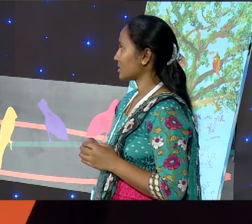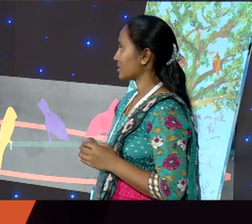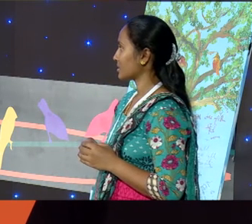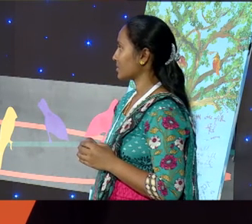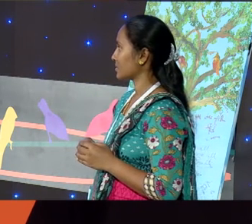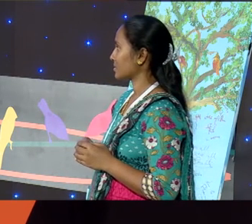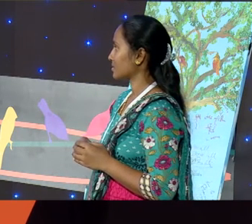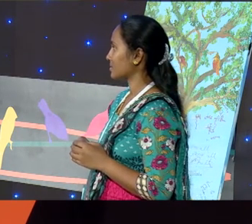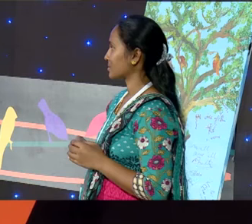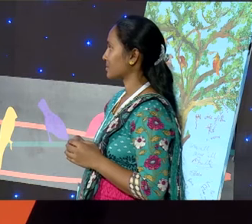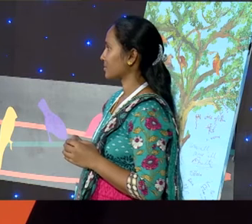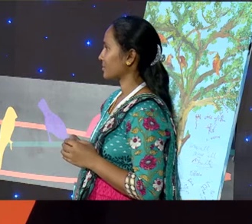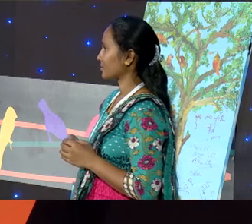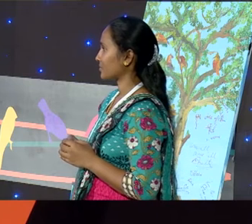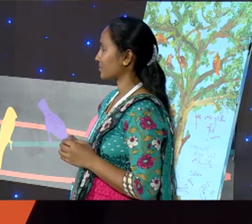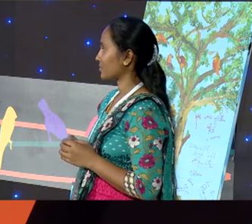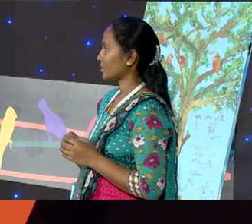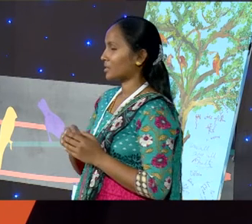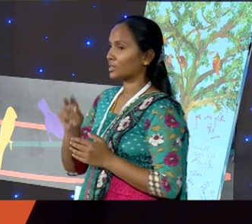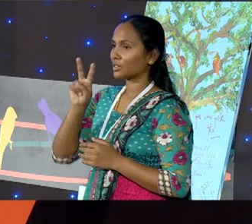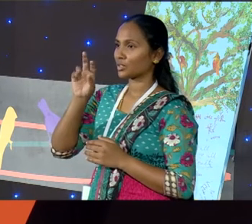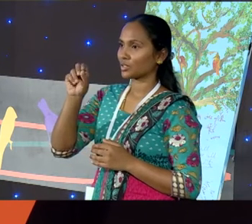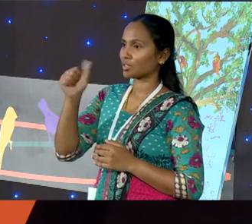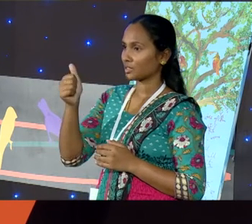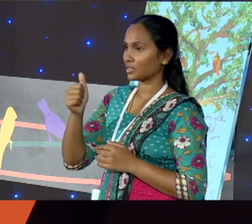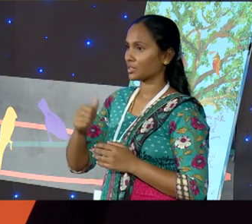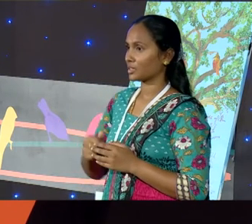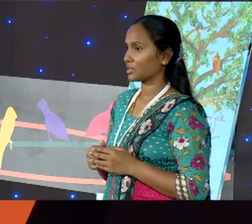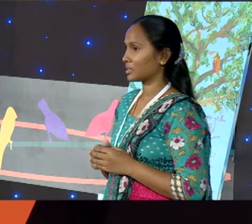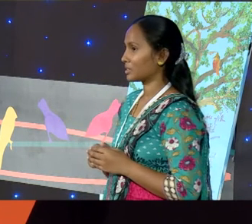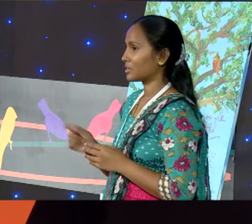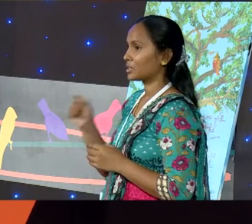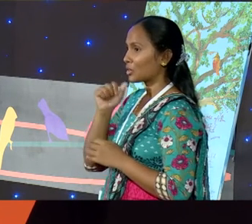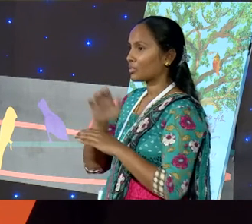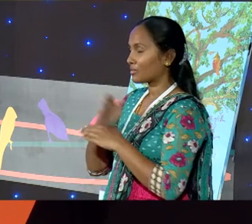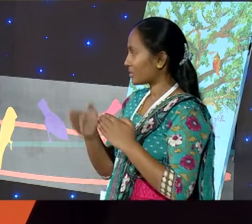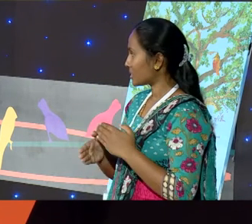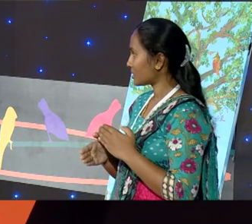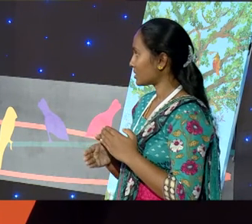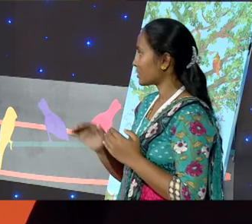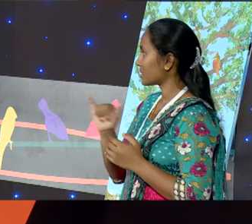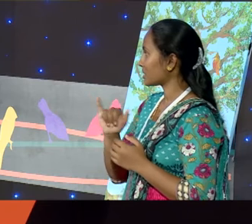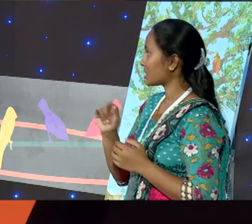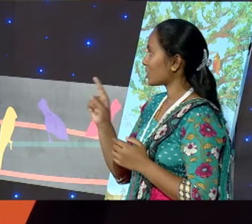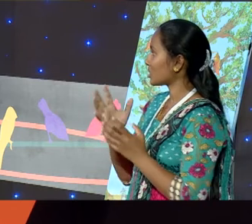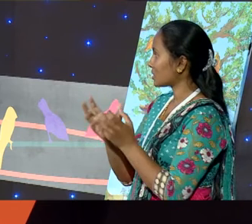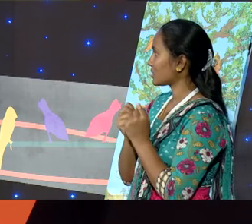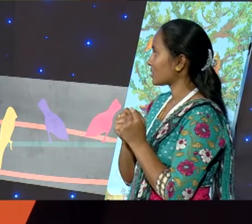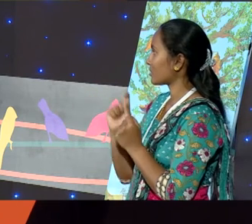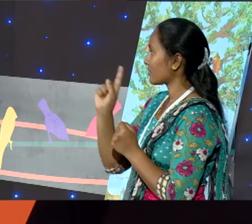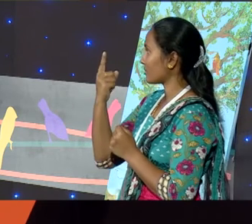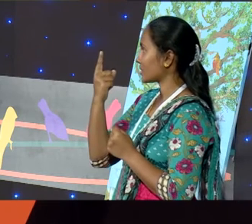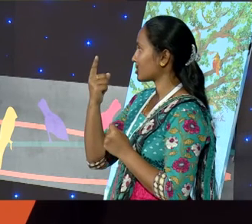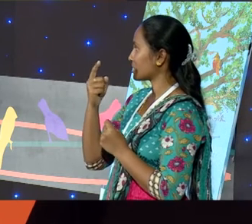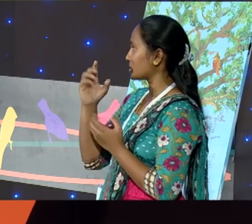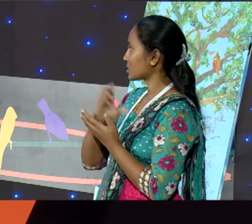passed out of Stephen's. In 2010, I passed out of Stephen's, and I didn't pass out with the first division degree, but I also got the first Anil Wilson